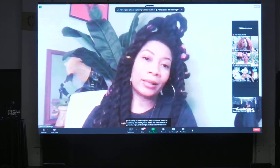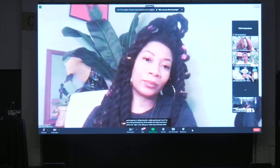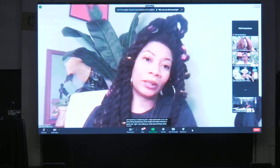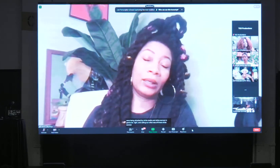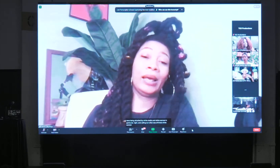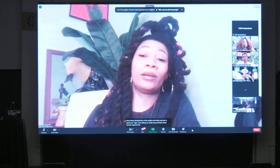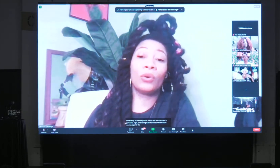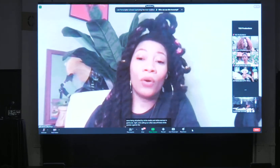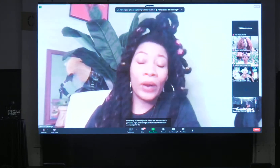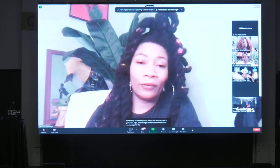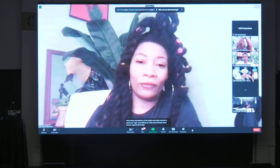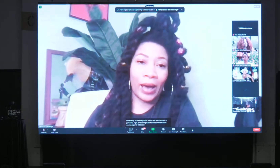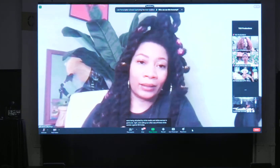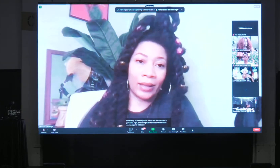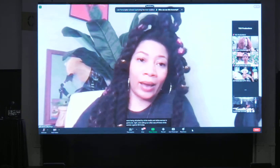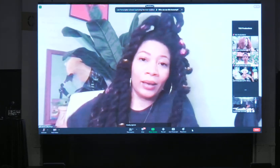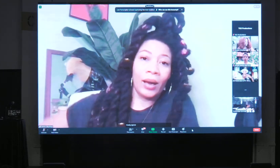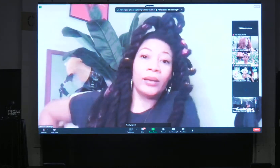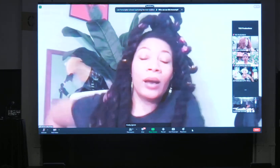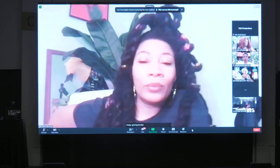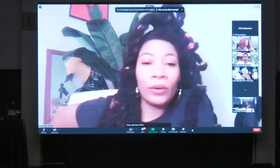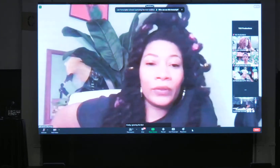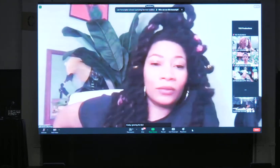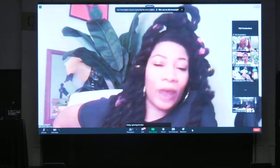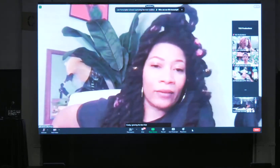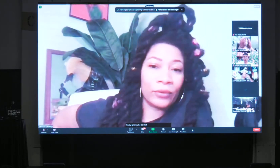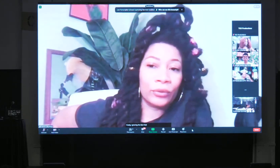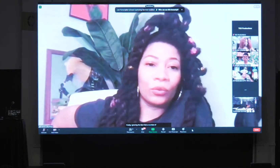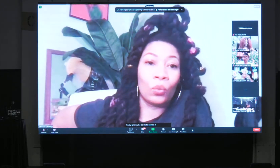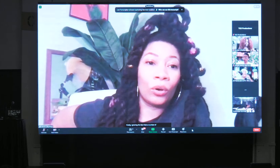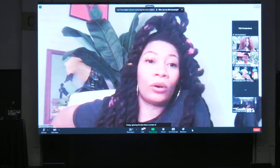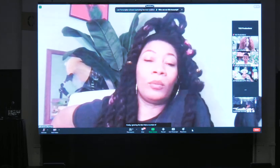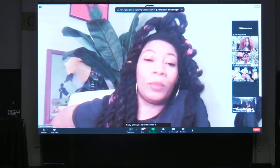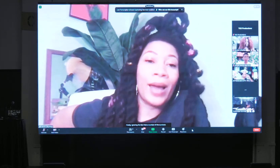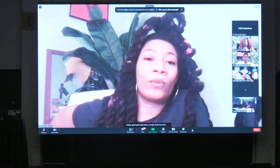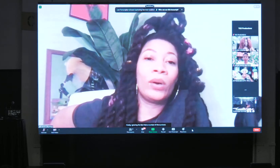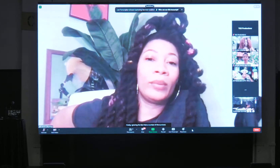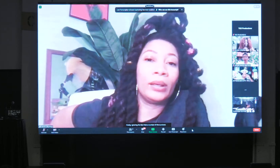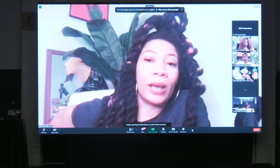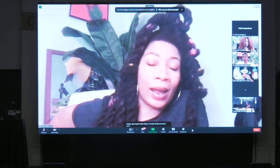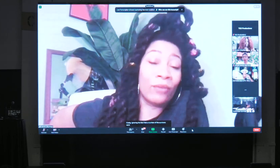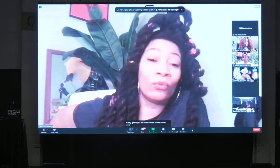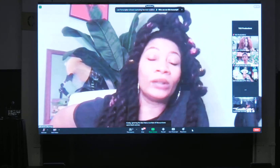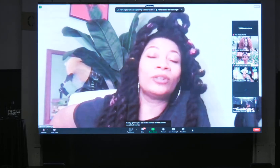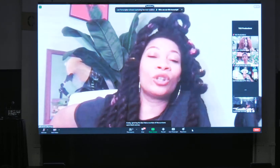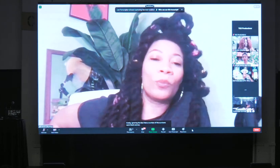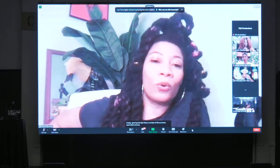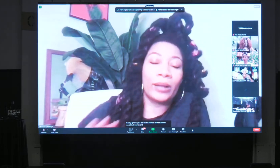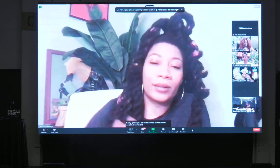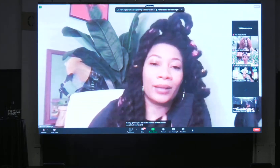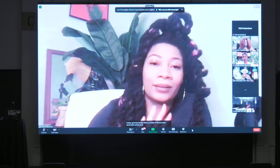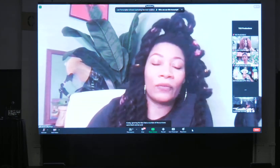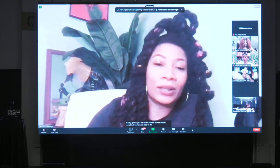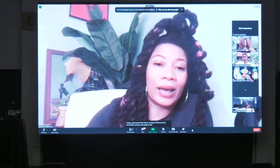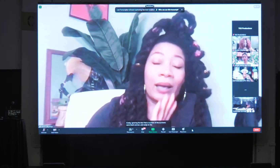against Bill Cosby, ignoring the fact that a number of the survivors were Black women. And really to the